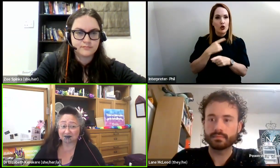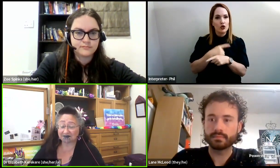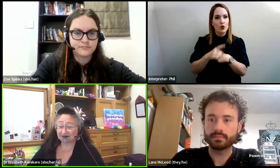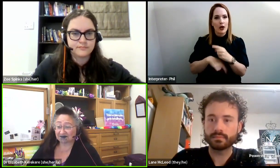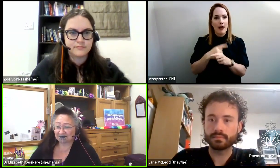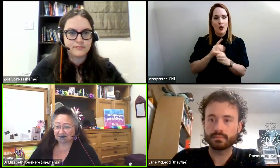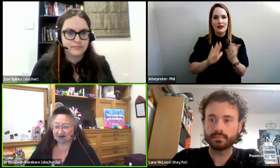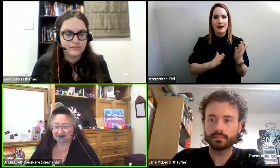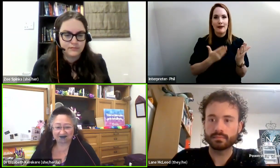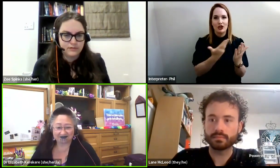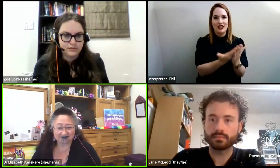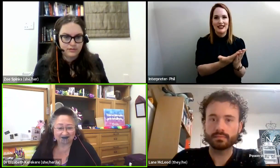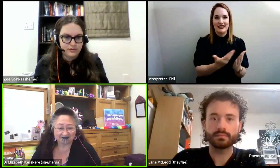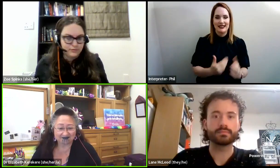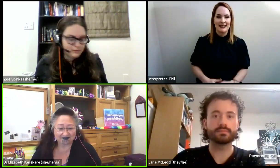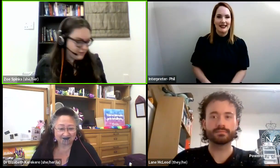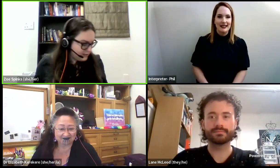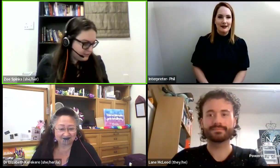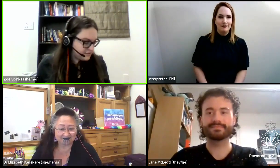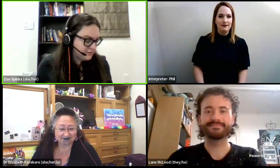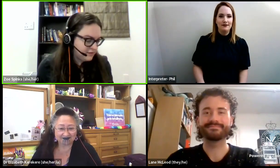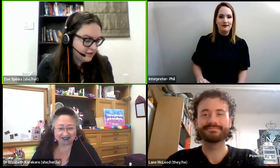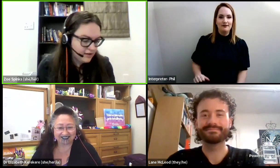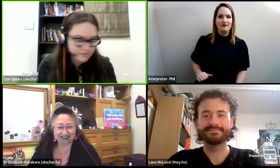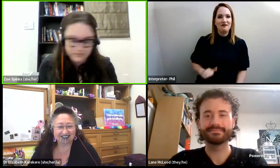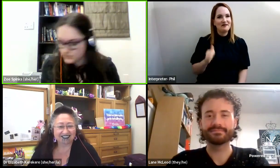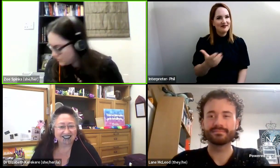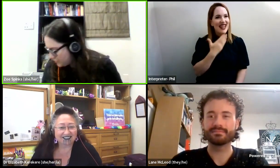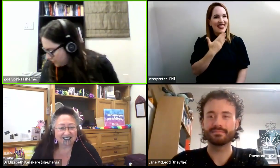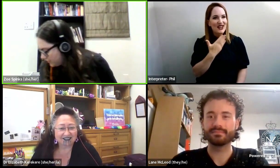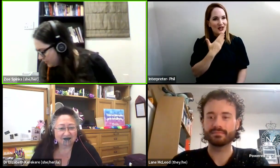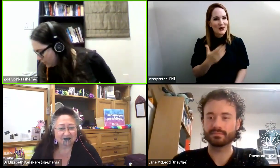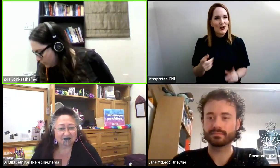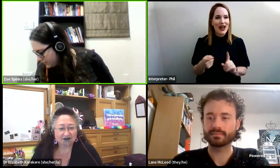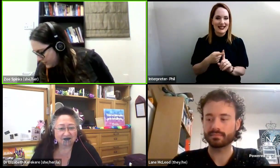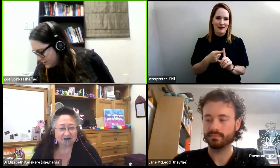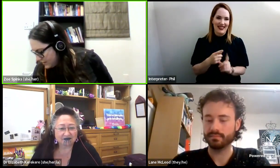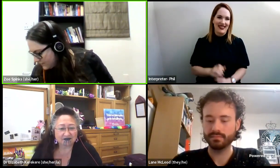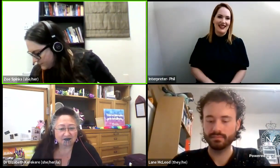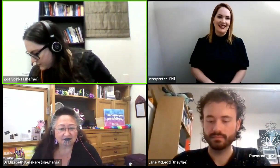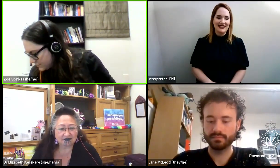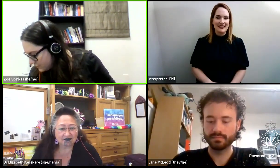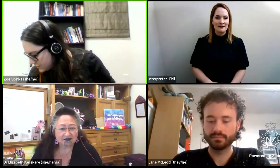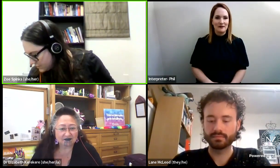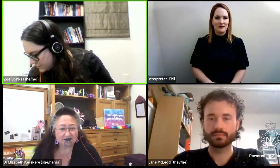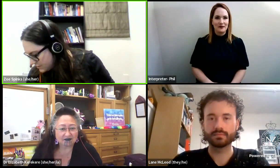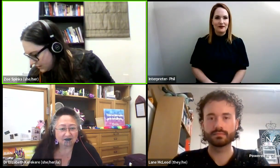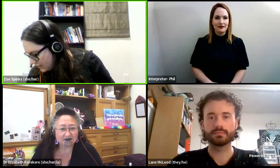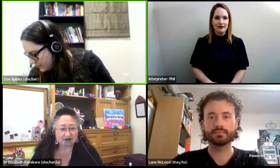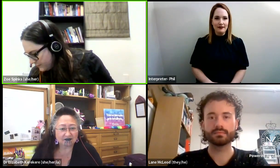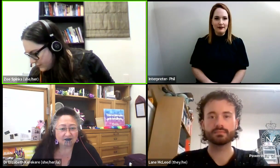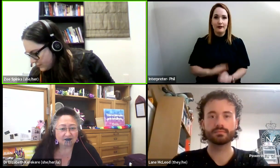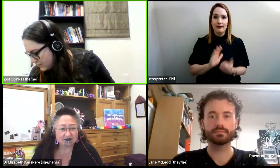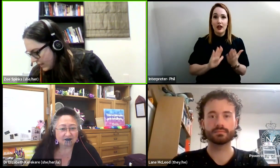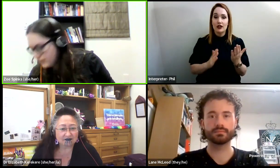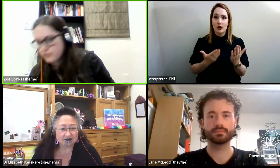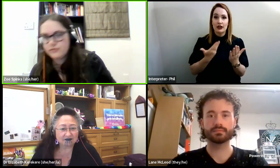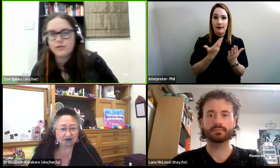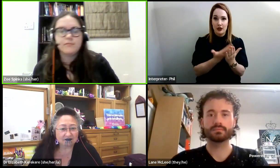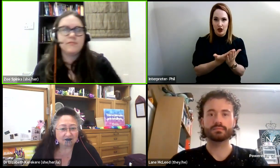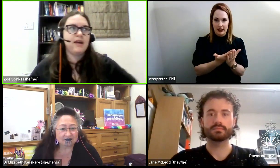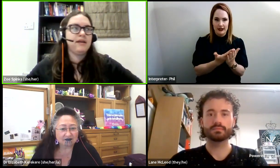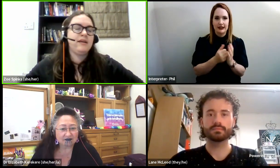submissions. Cool, thank you, Elizabeth. So with the submissions, the